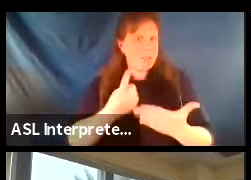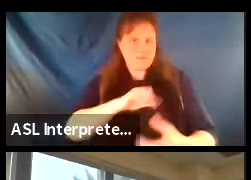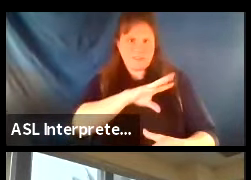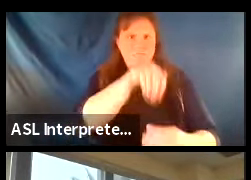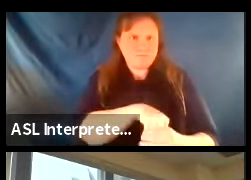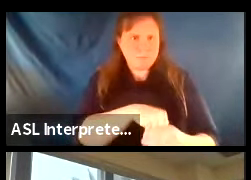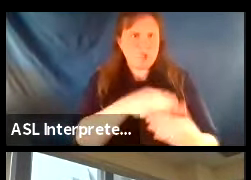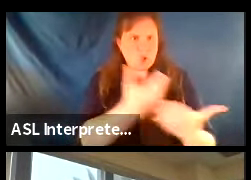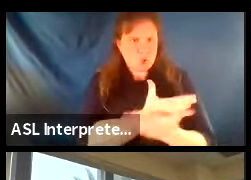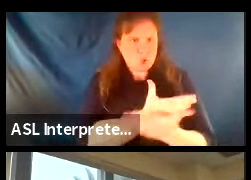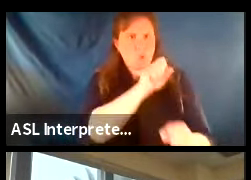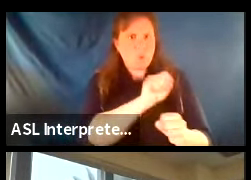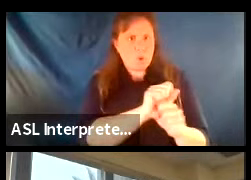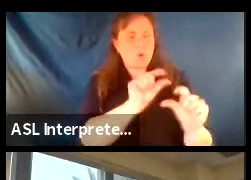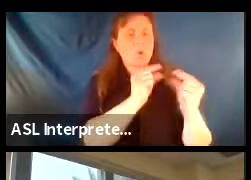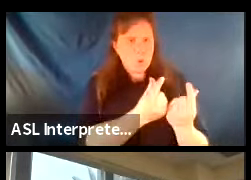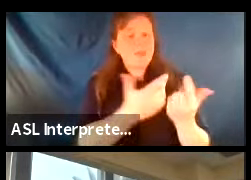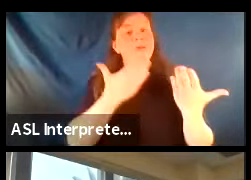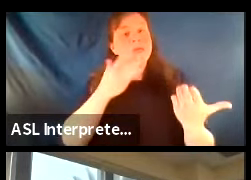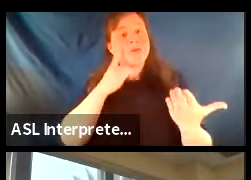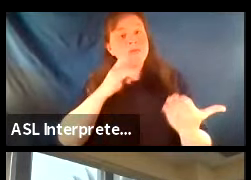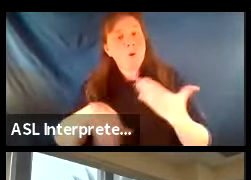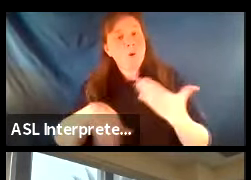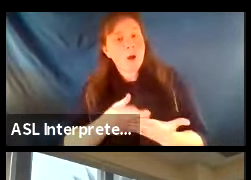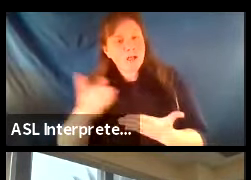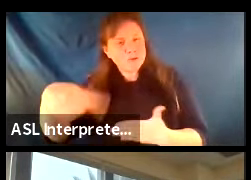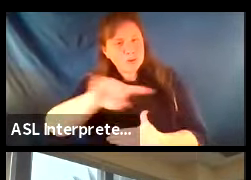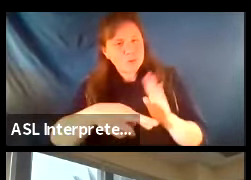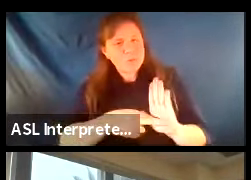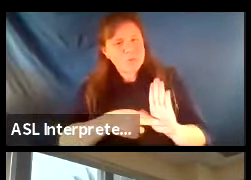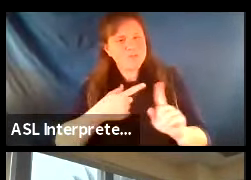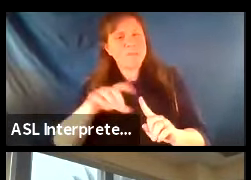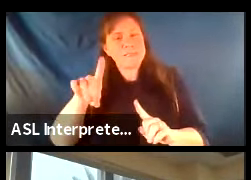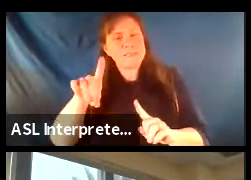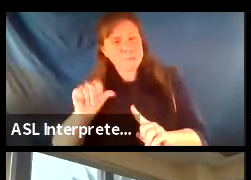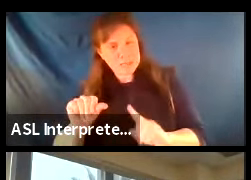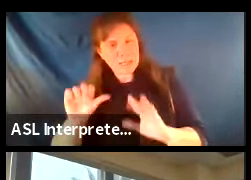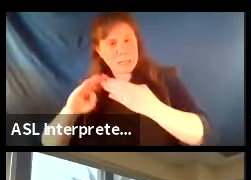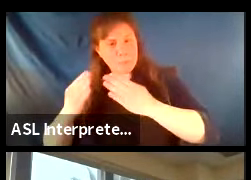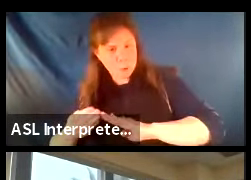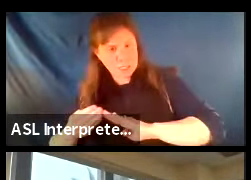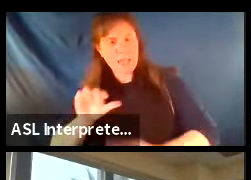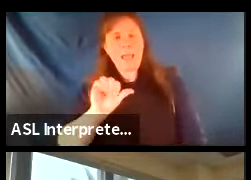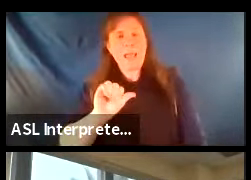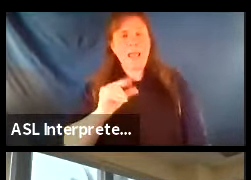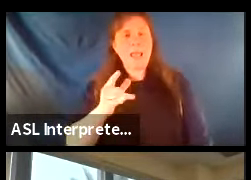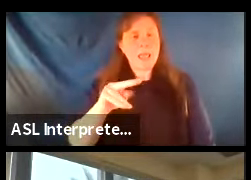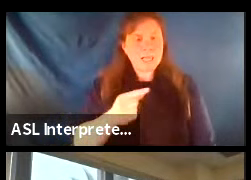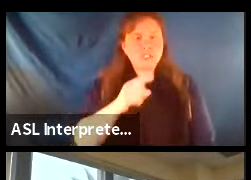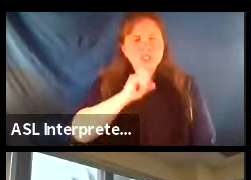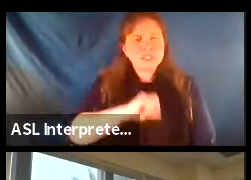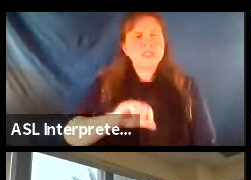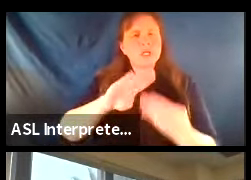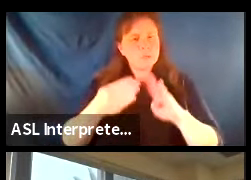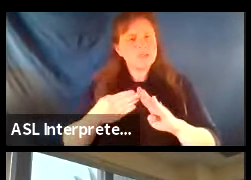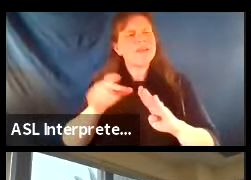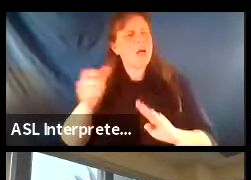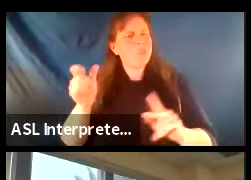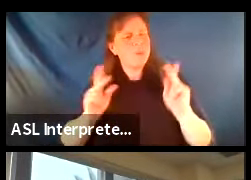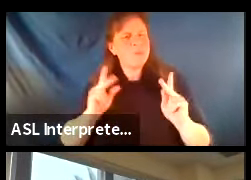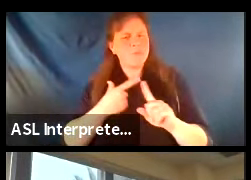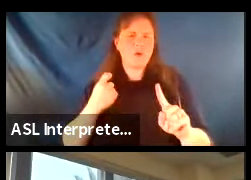representatives from the disability community, the aging community, and other stakeholders, the medical community and labor, who will be joining us in that